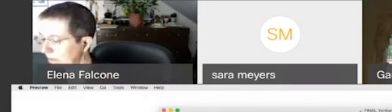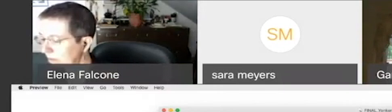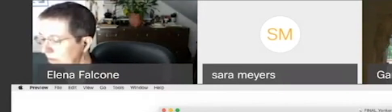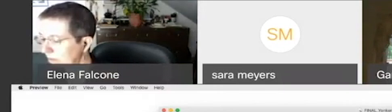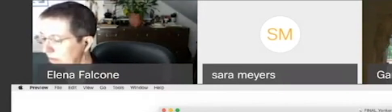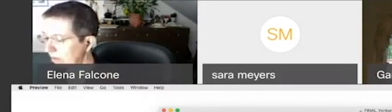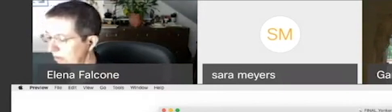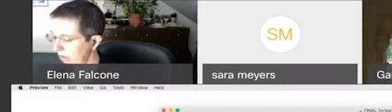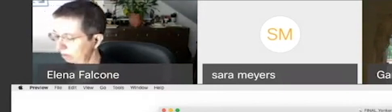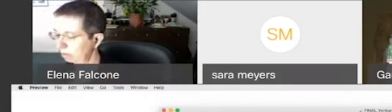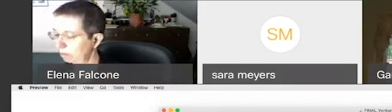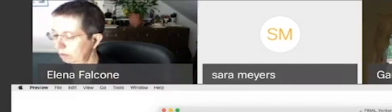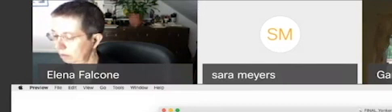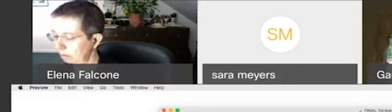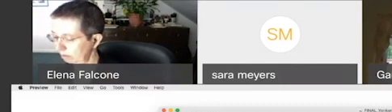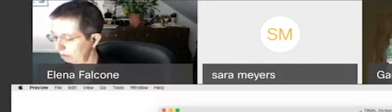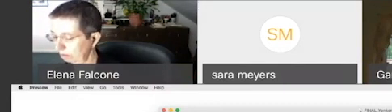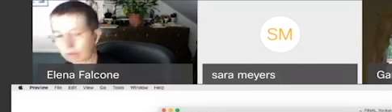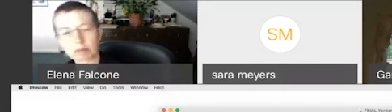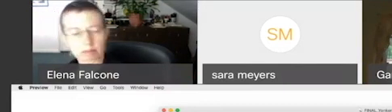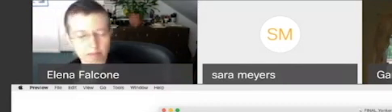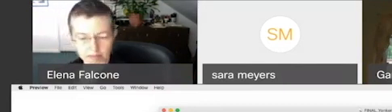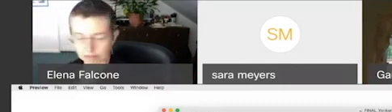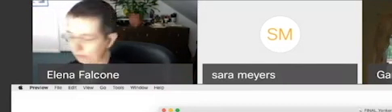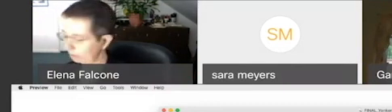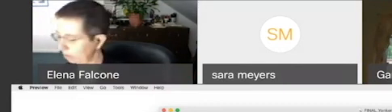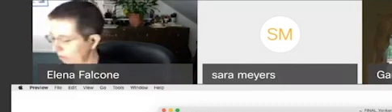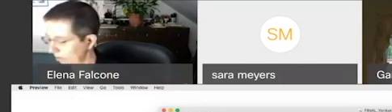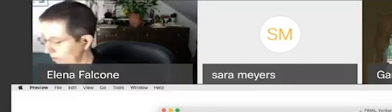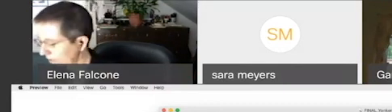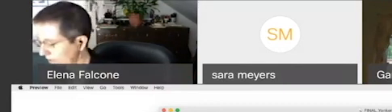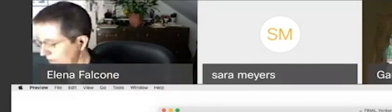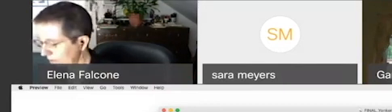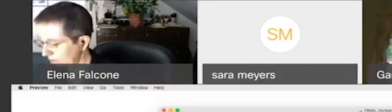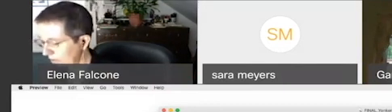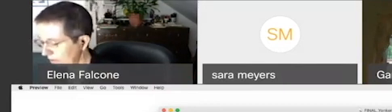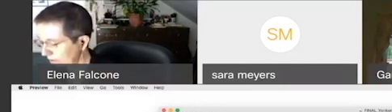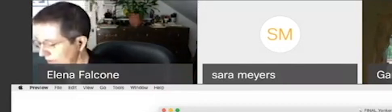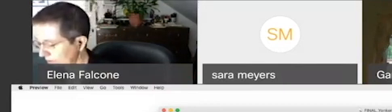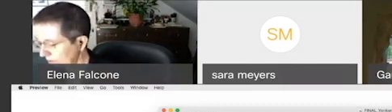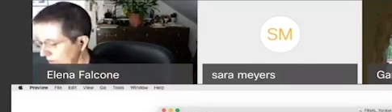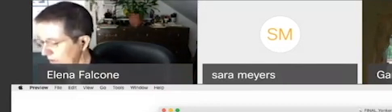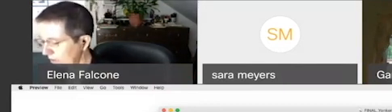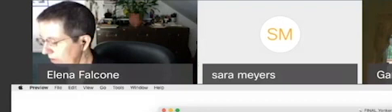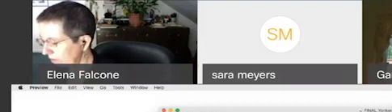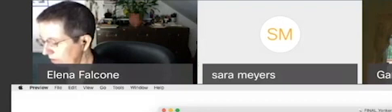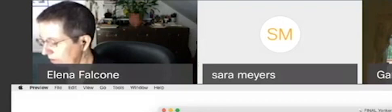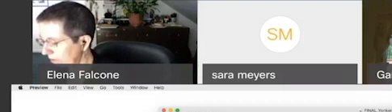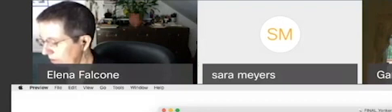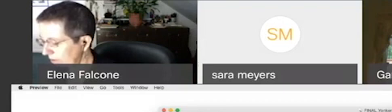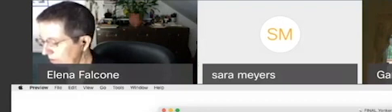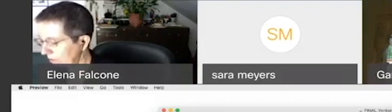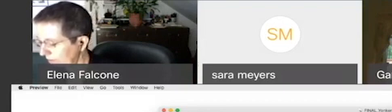definition of what this activities of daily living are. They're in some of these